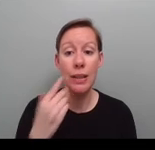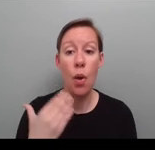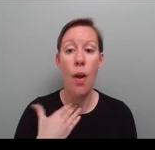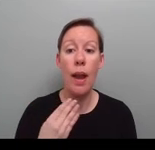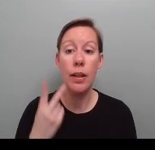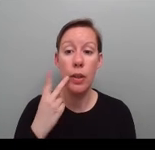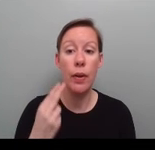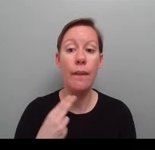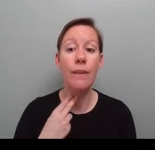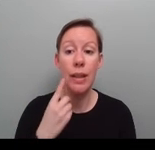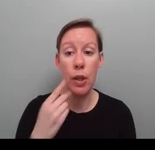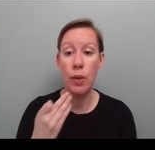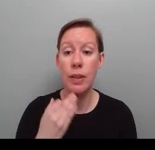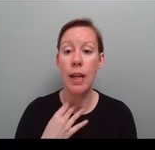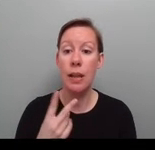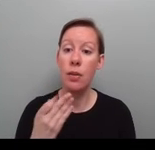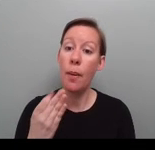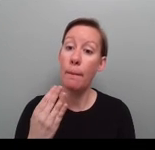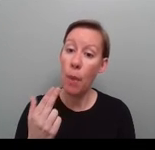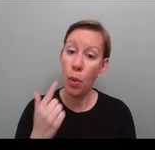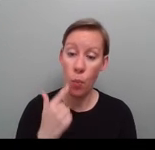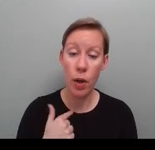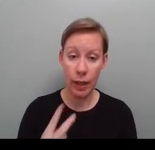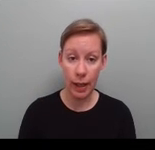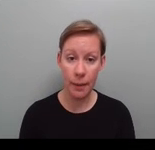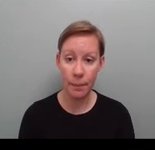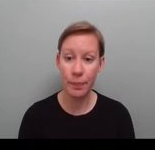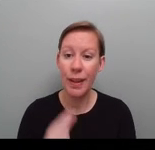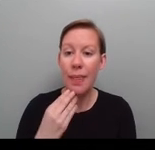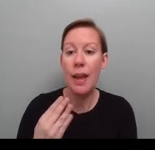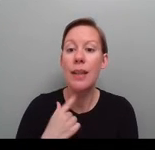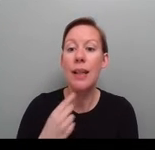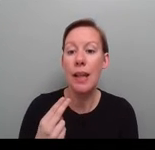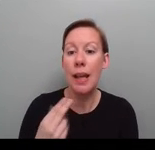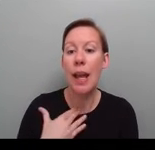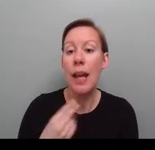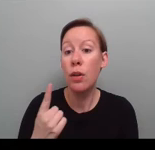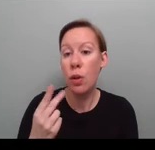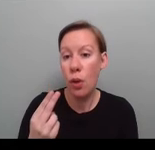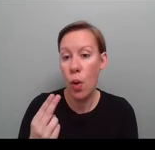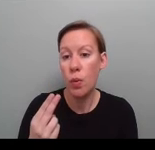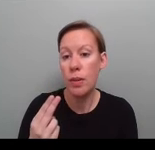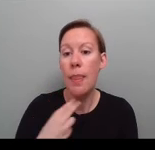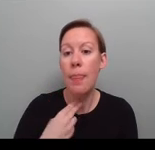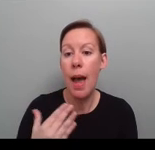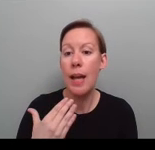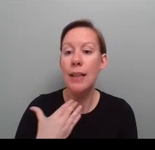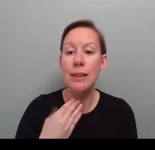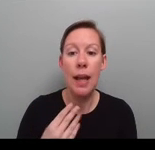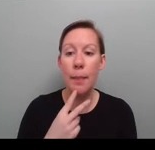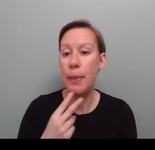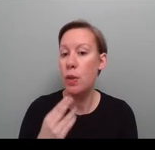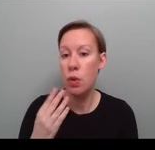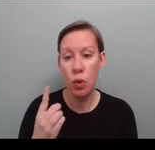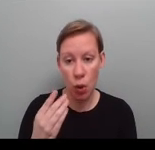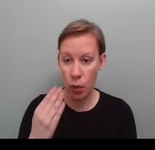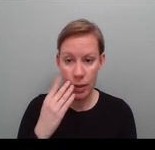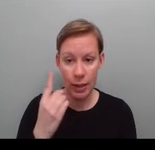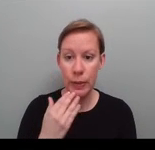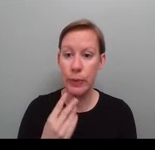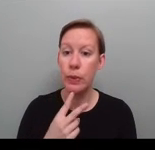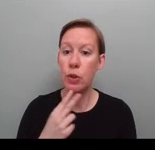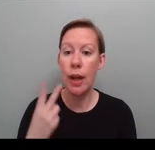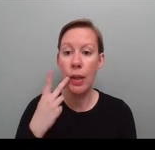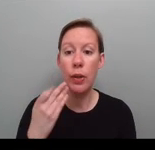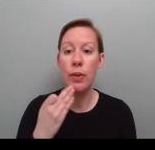audio and your video settings are both working. And then you can just click and close that tab. You don't need to check your